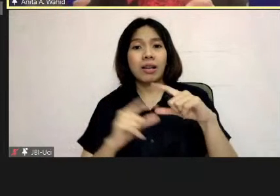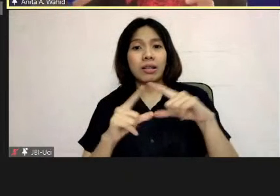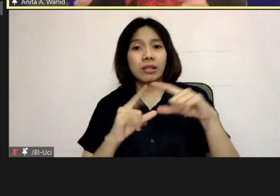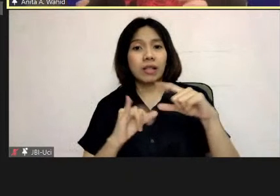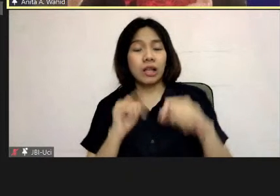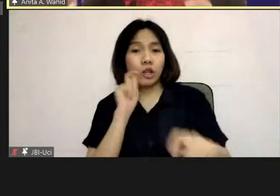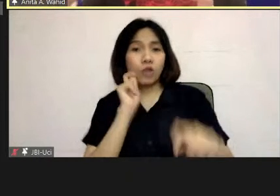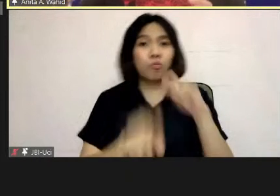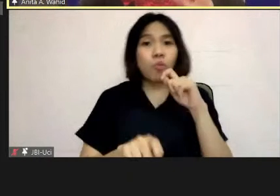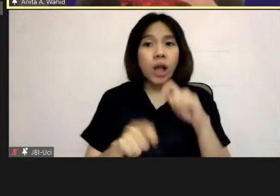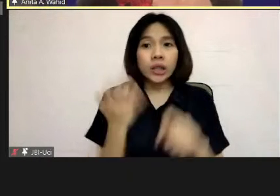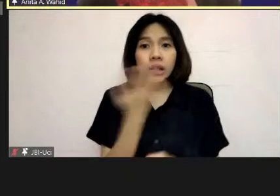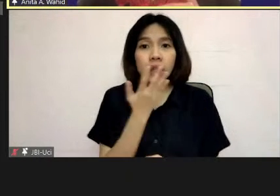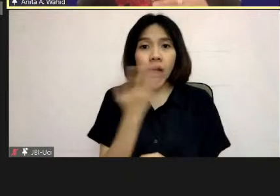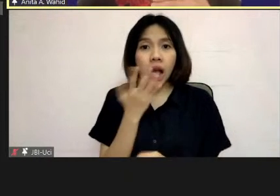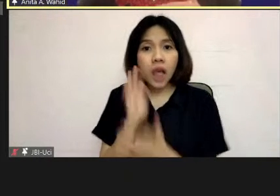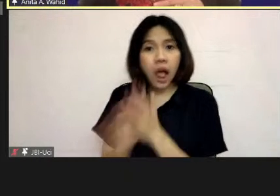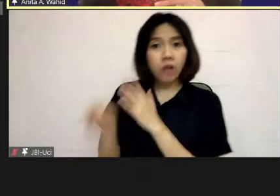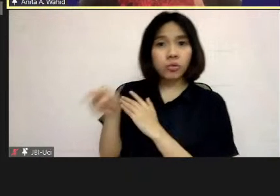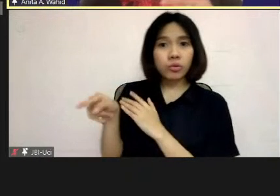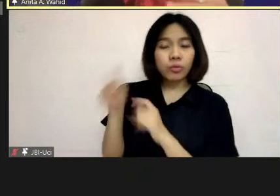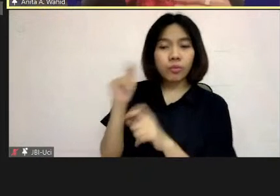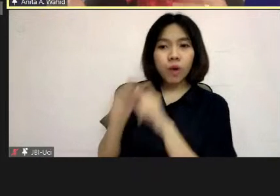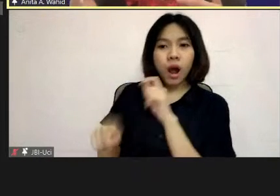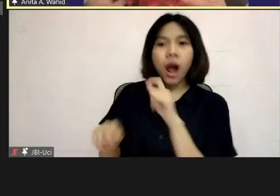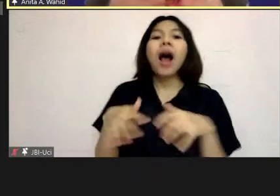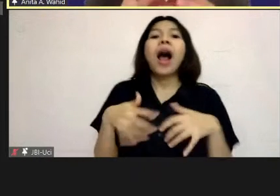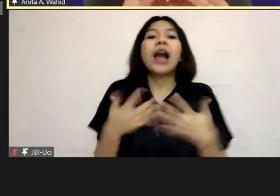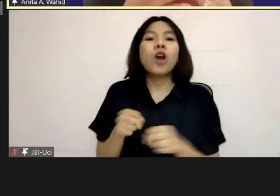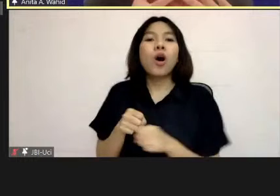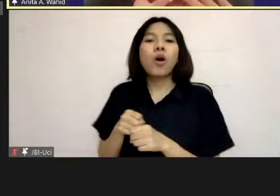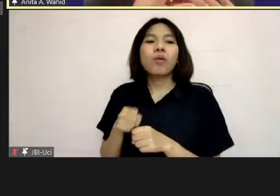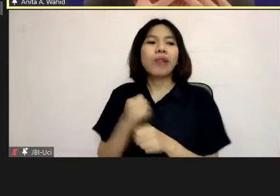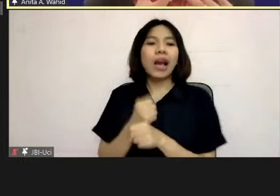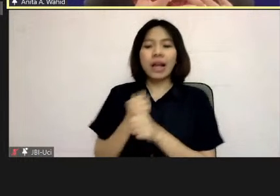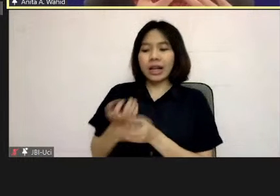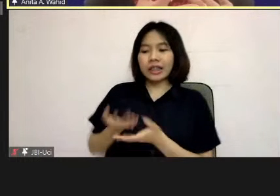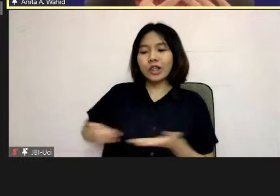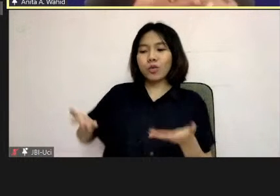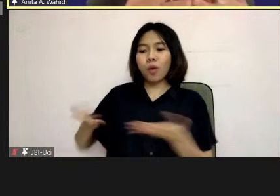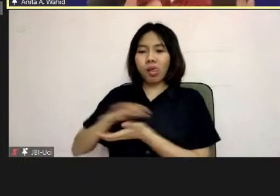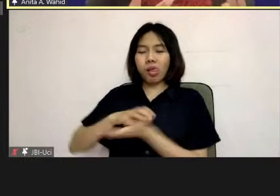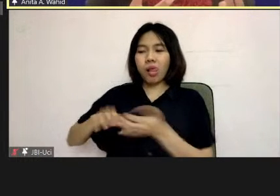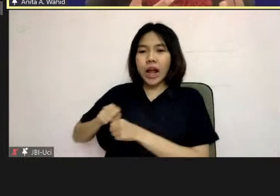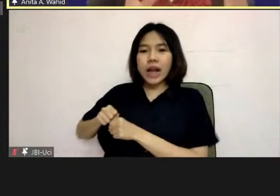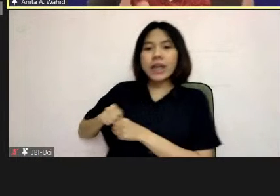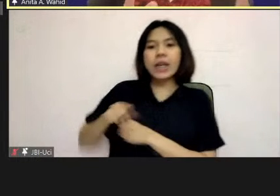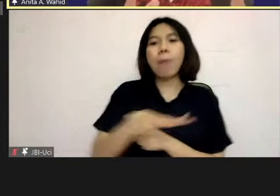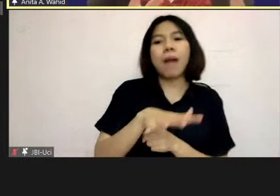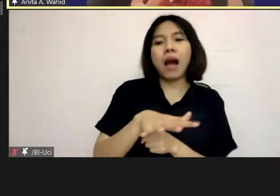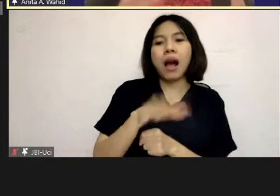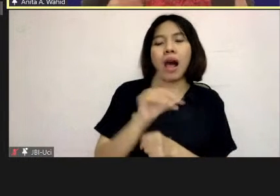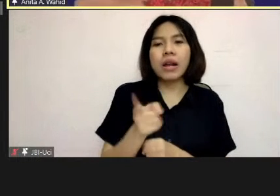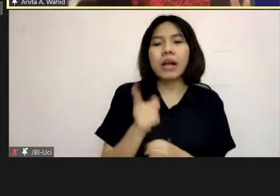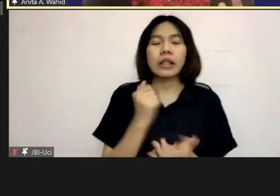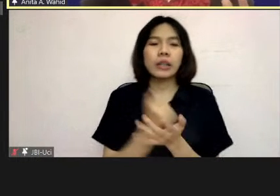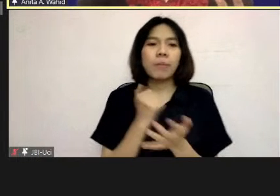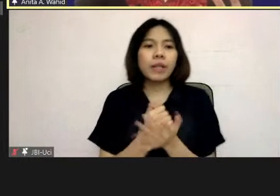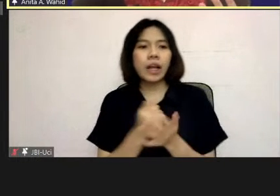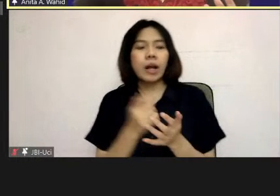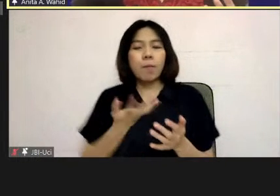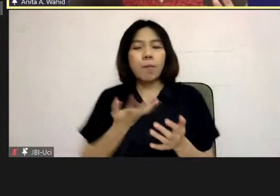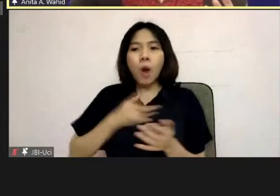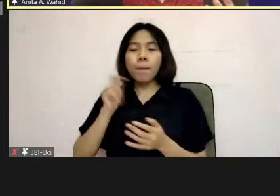being crafted purposely, or does it going to be in only an impact, and then it's going to be and